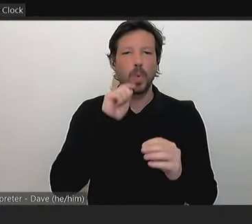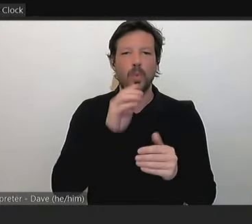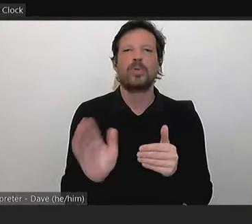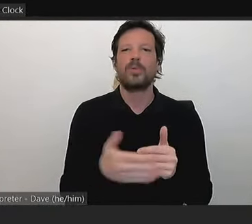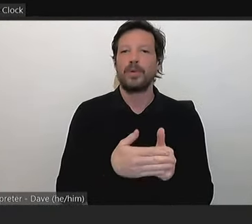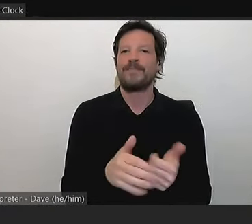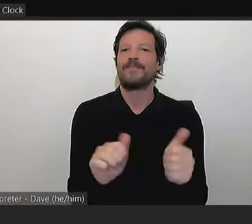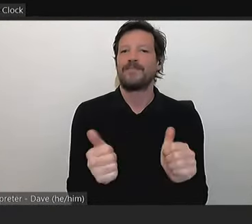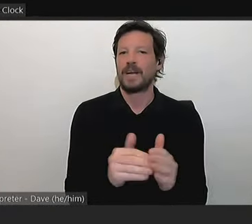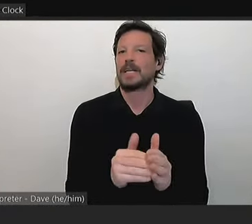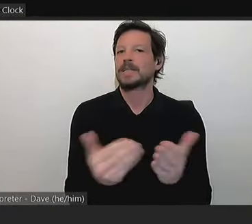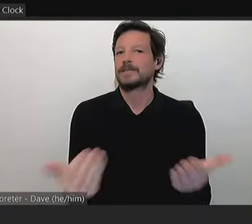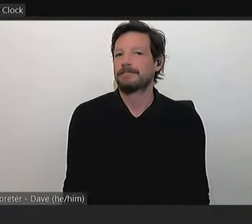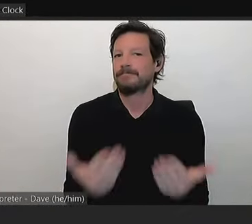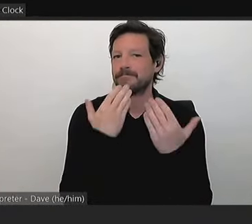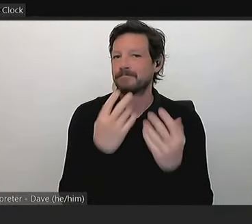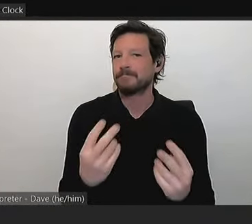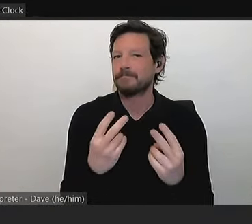Thank you.